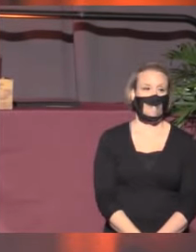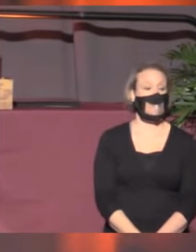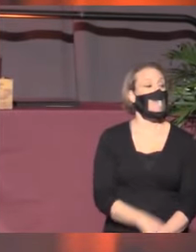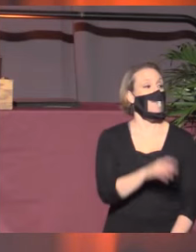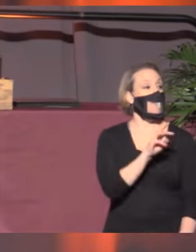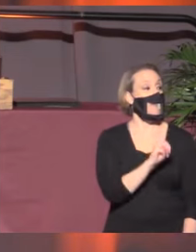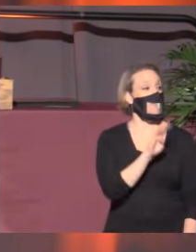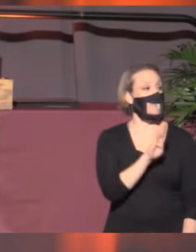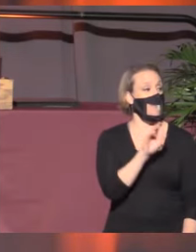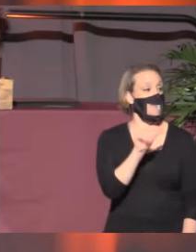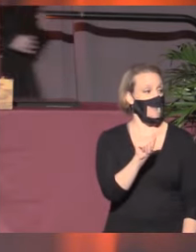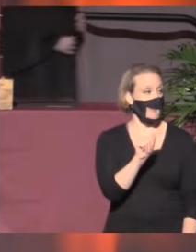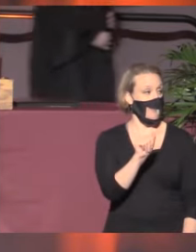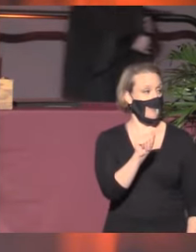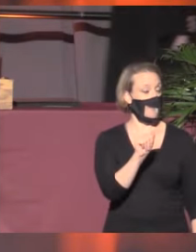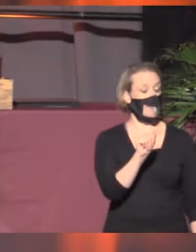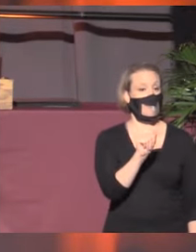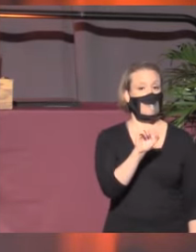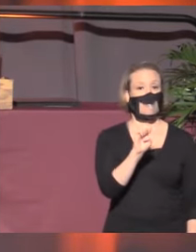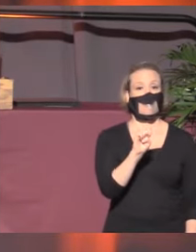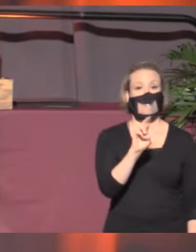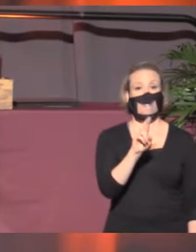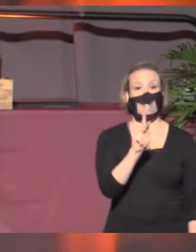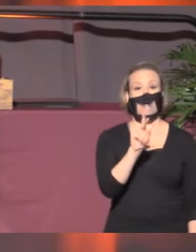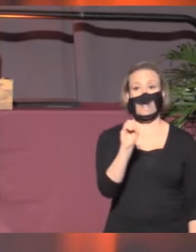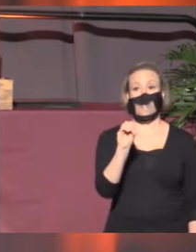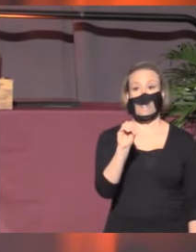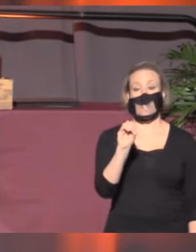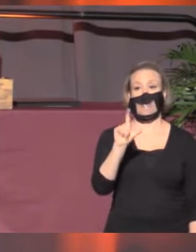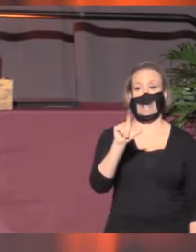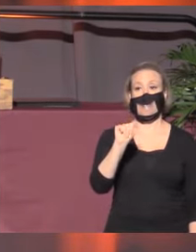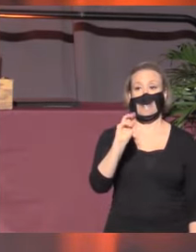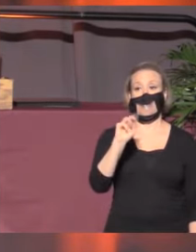Master of Business Administration, Erico Lampert.